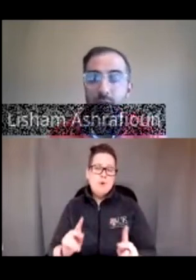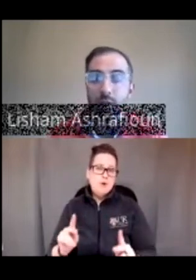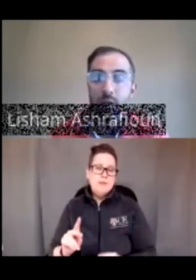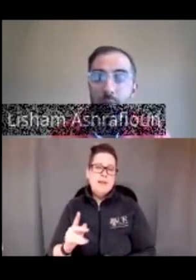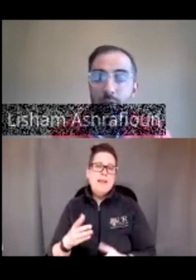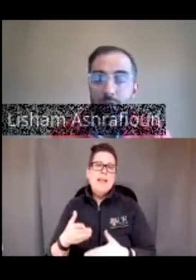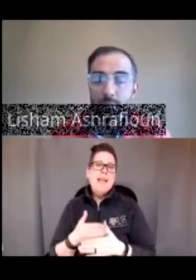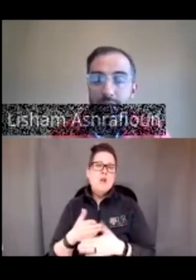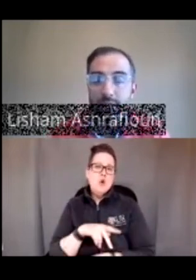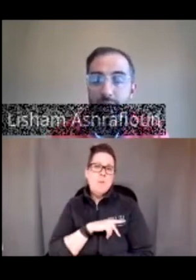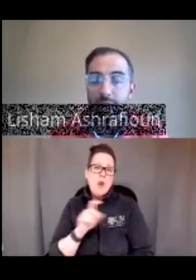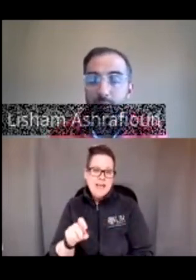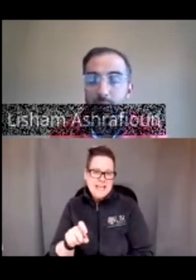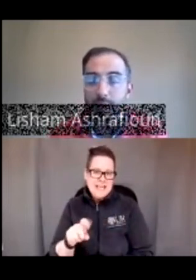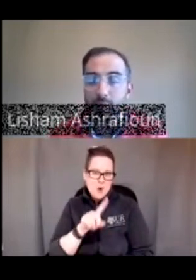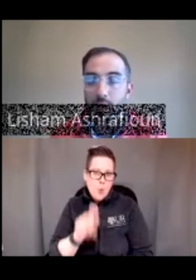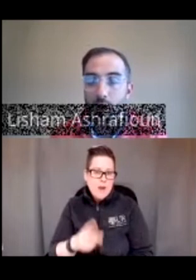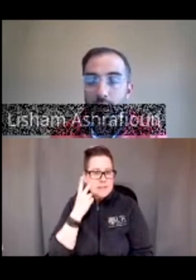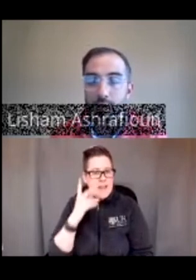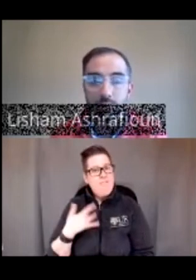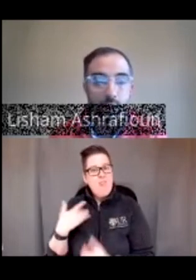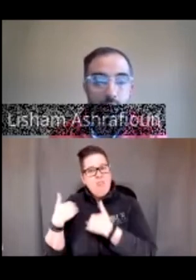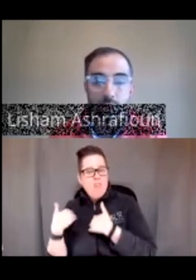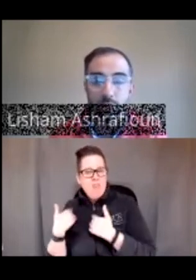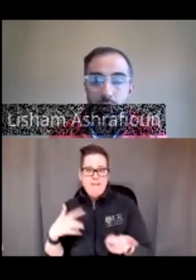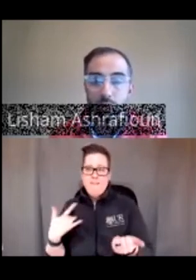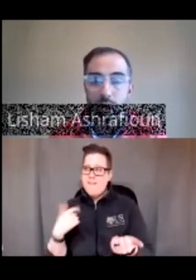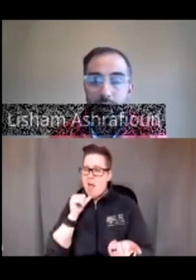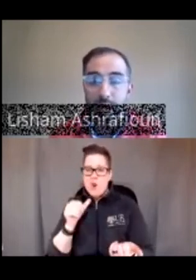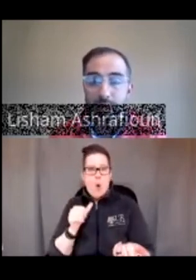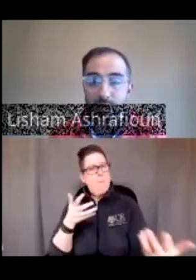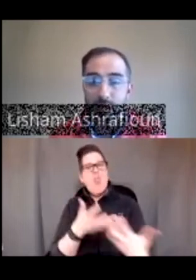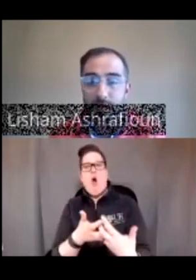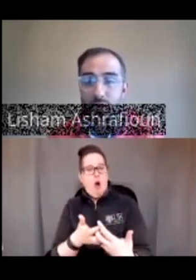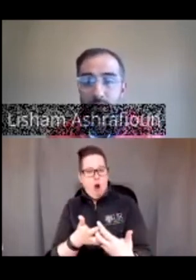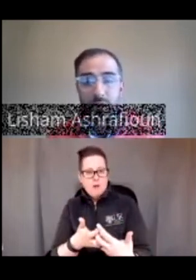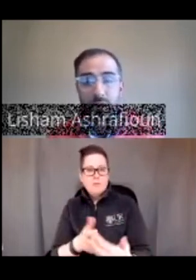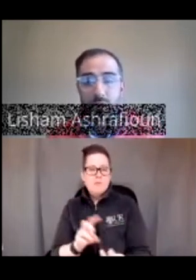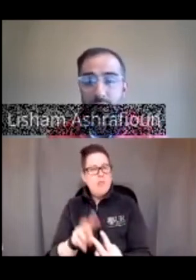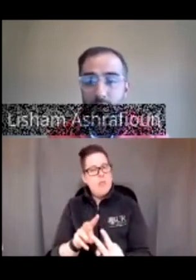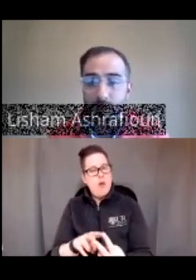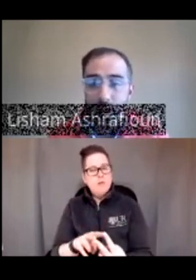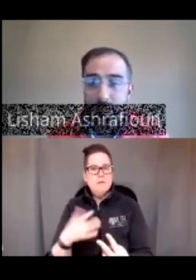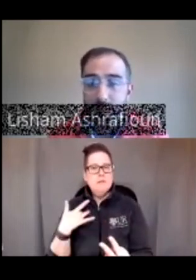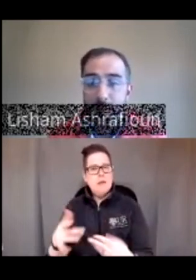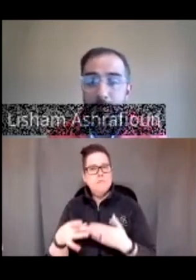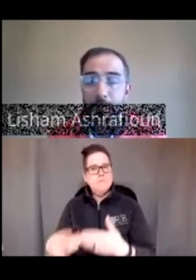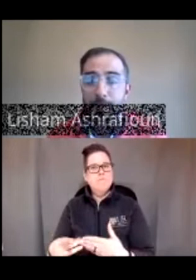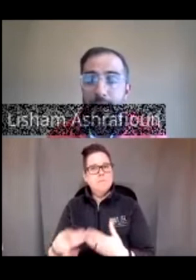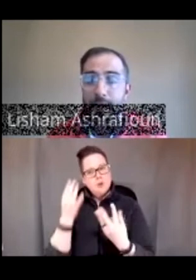perceived burdensomeness and lack of belonging, two key constructs that contribute to suicidal